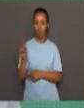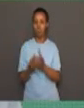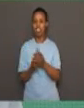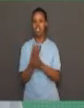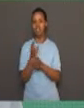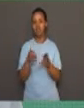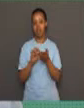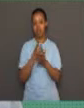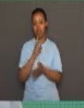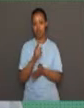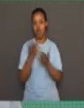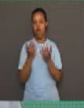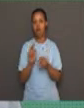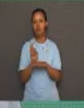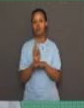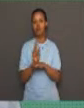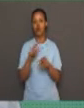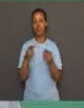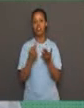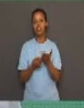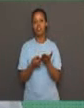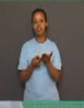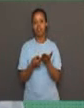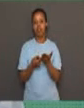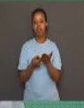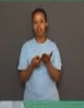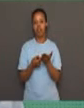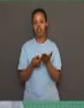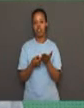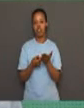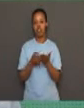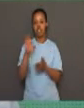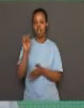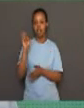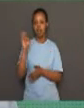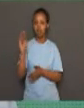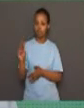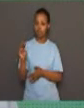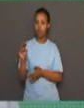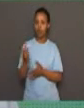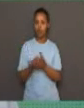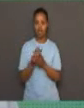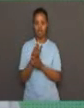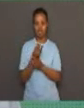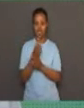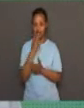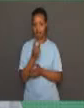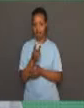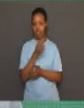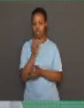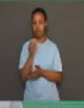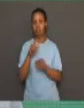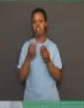Let us watch a video about the development of embryos and what they can tell us